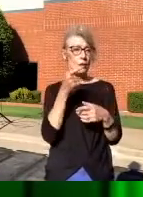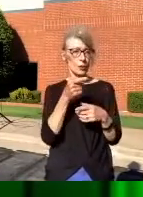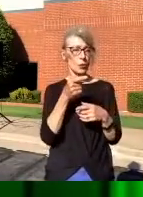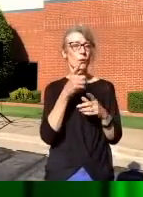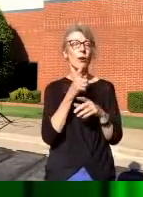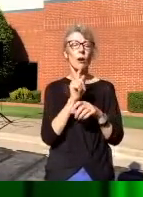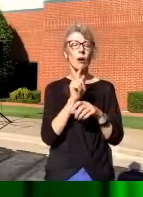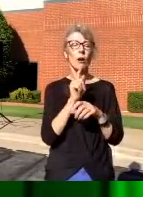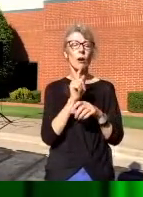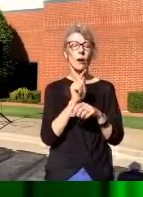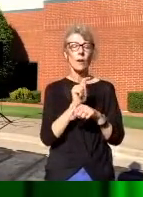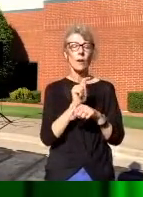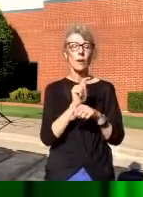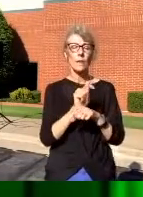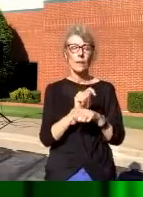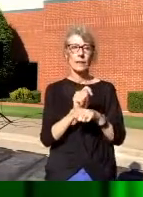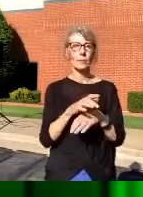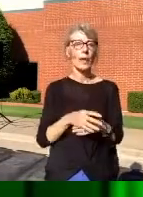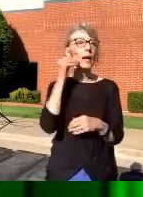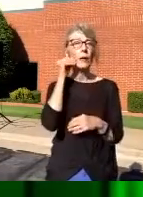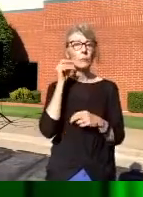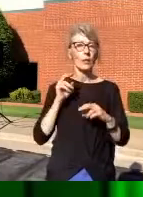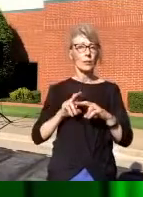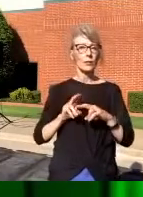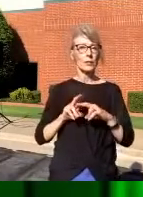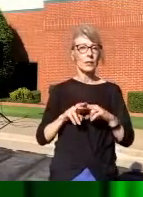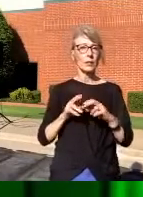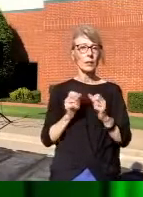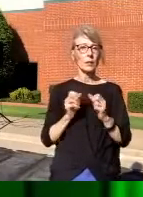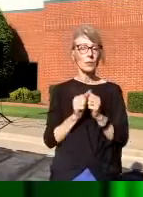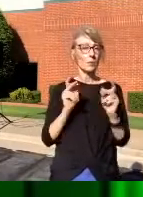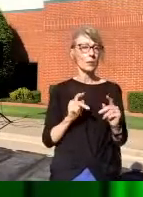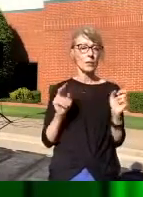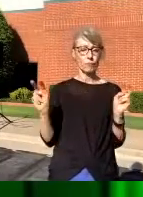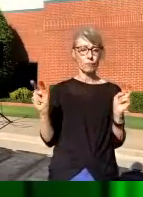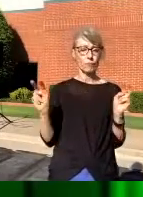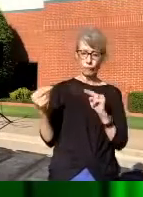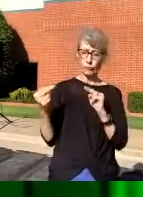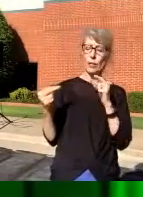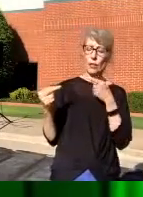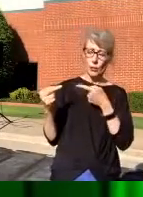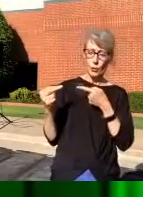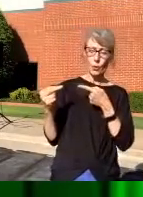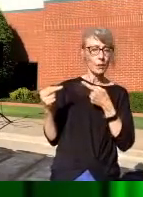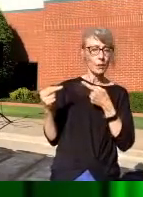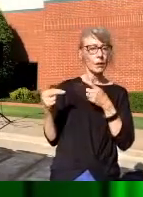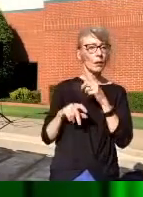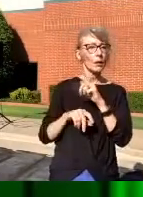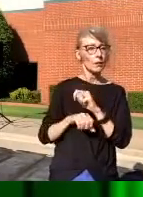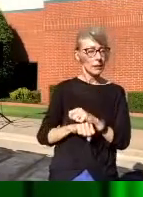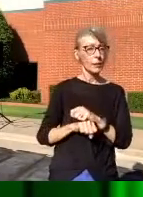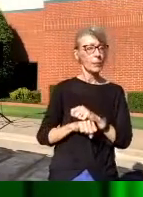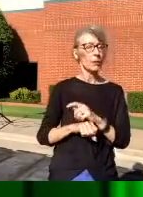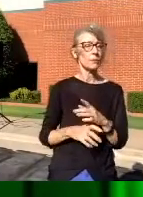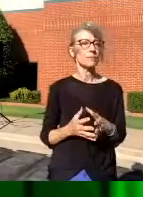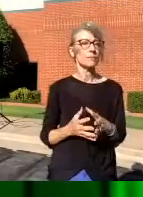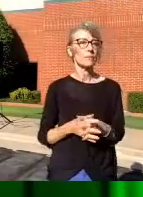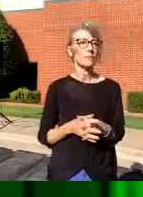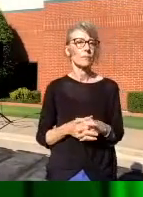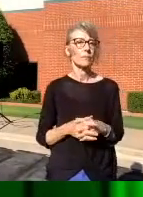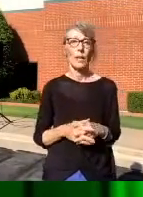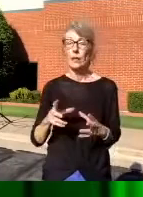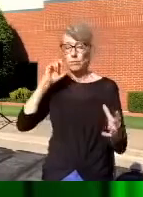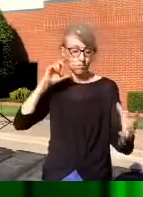to someone sitting on the couch next to you and say, you're the temple. Now, guys, this is a radical idea